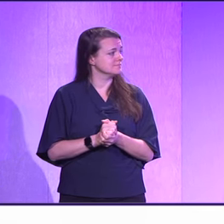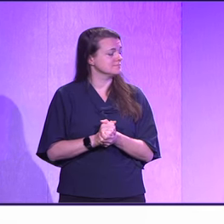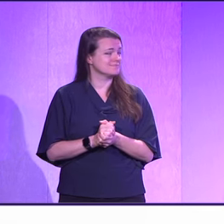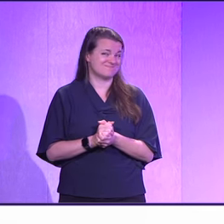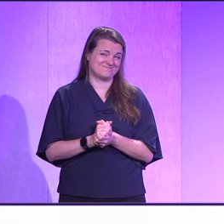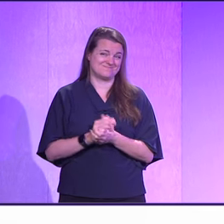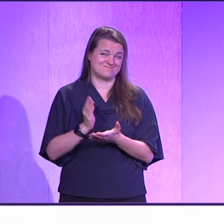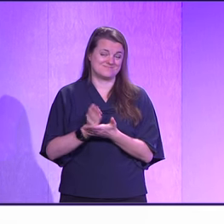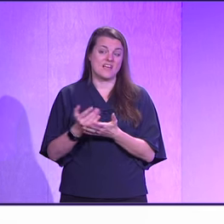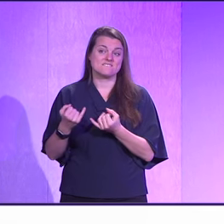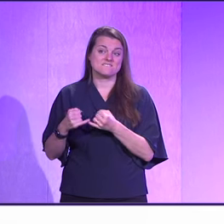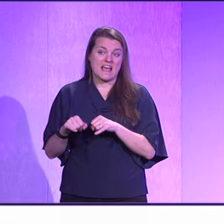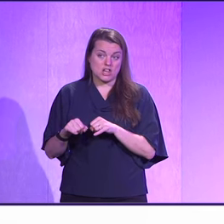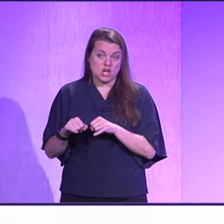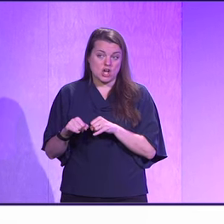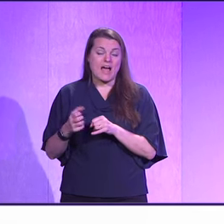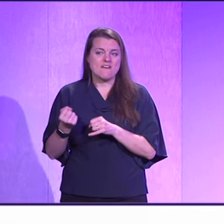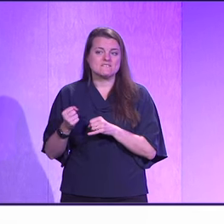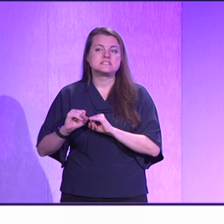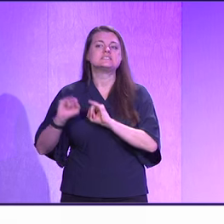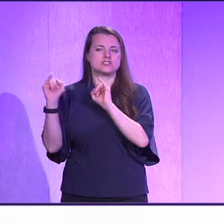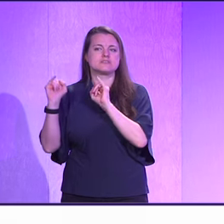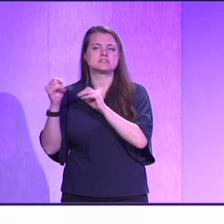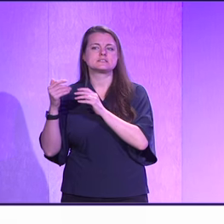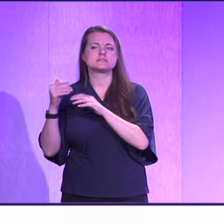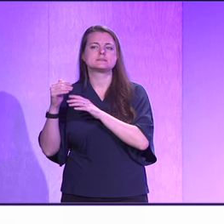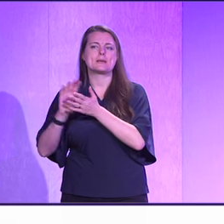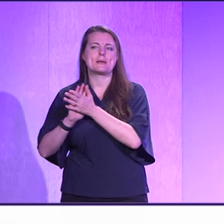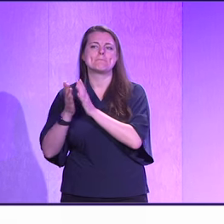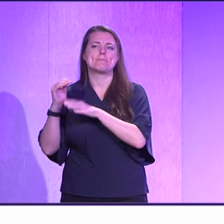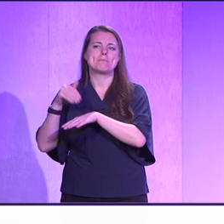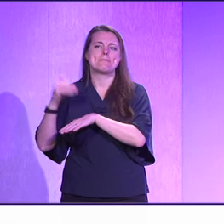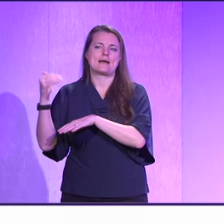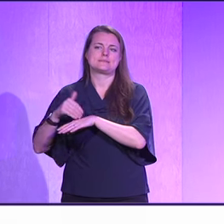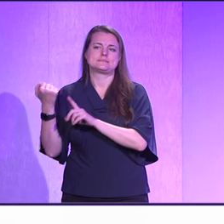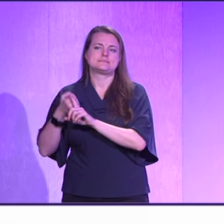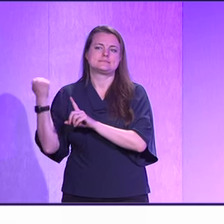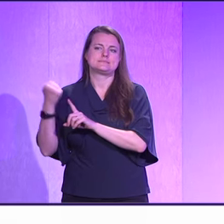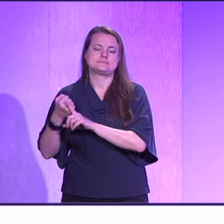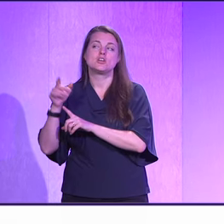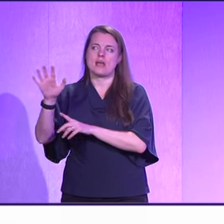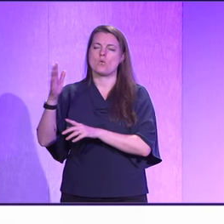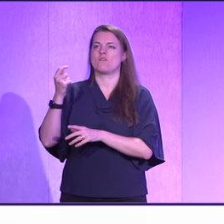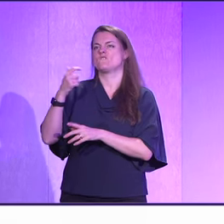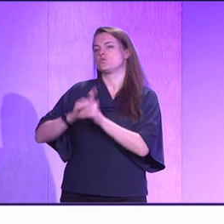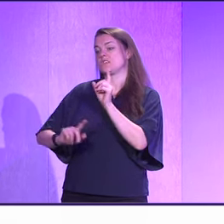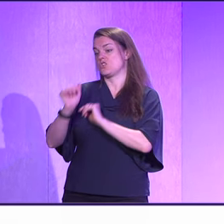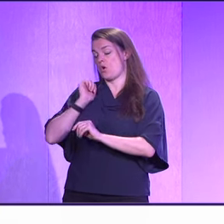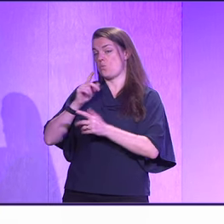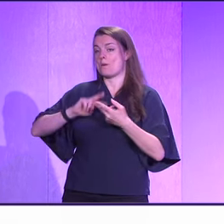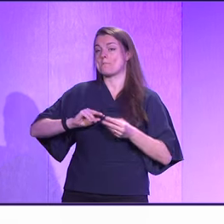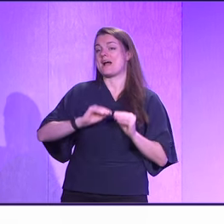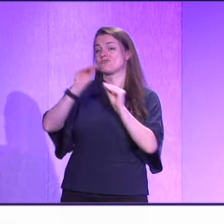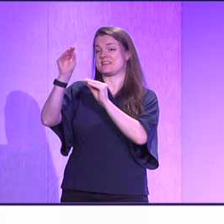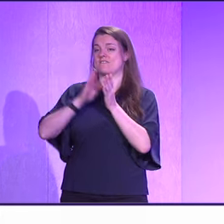there is a serious impact of failure, right? So a couple of years in, we're migrating some of the services to the cloud, and he said,